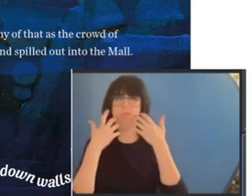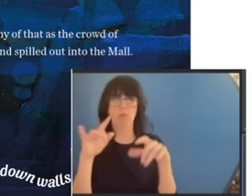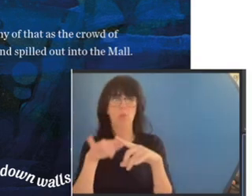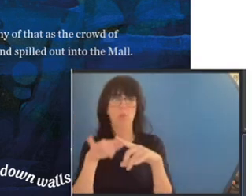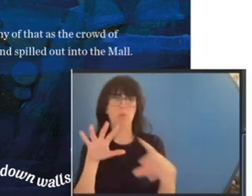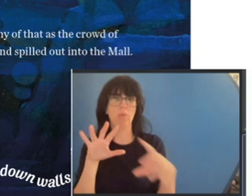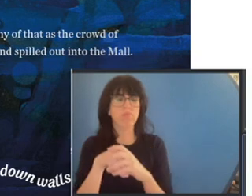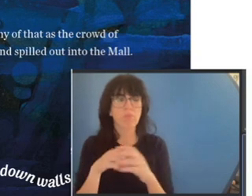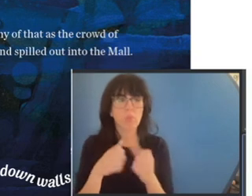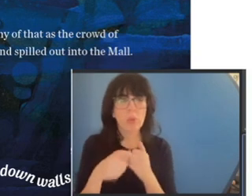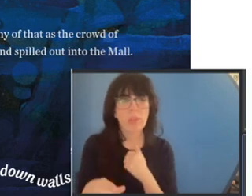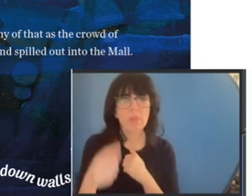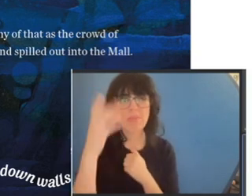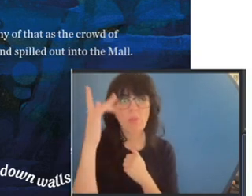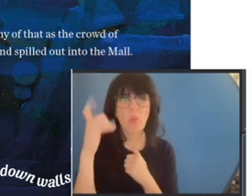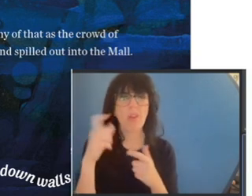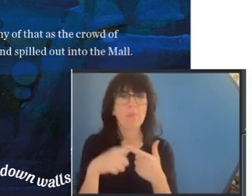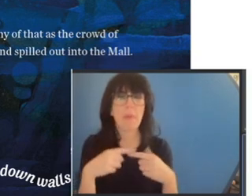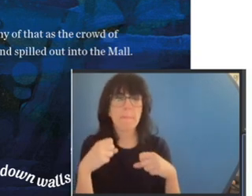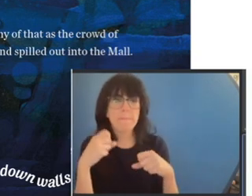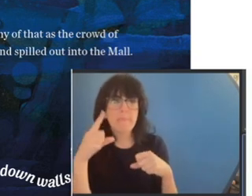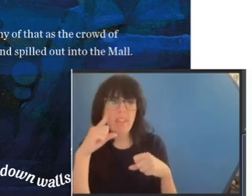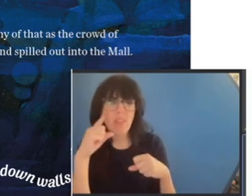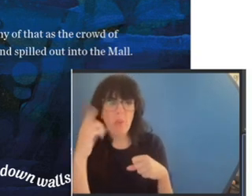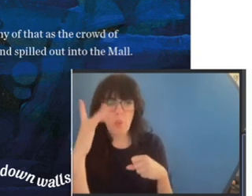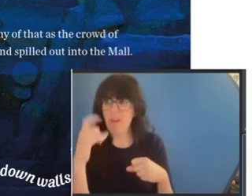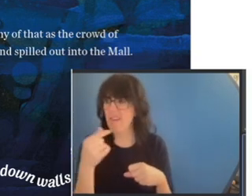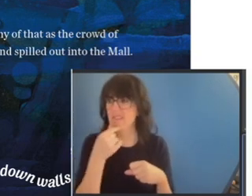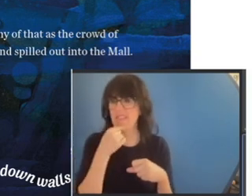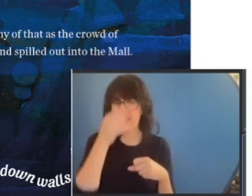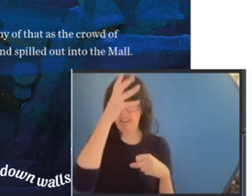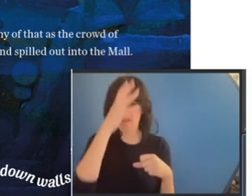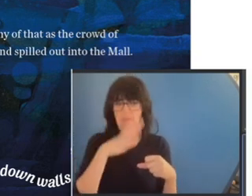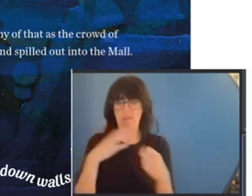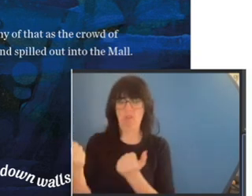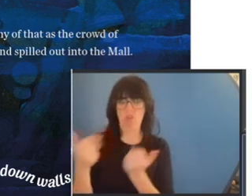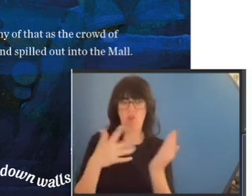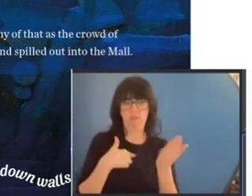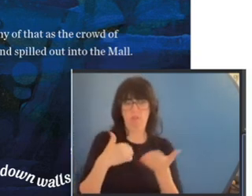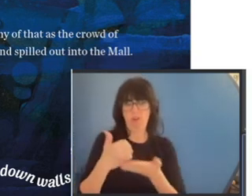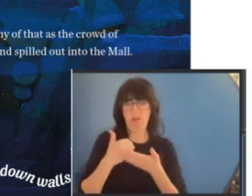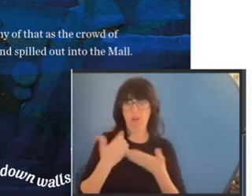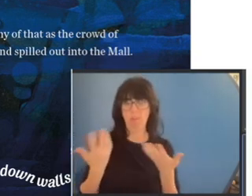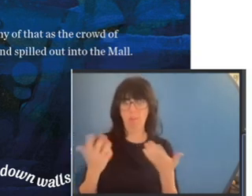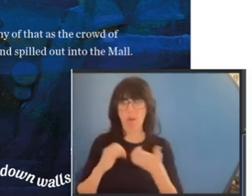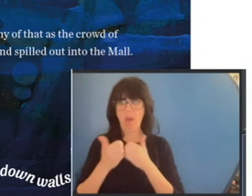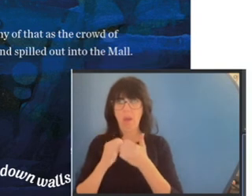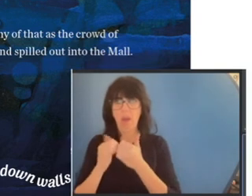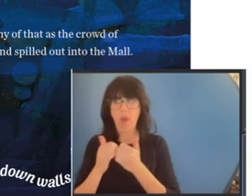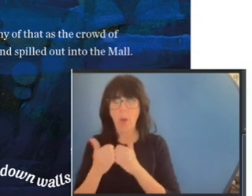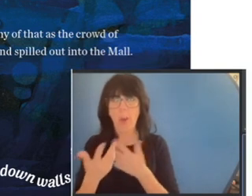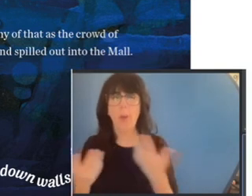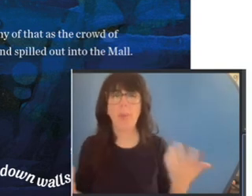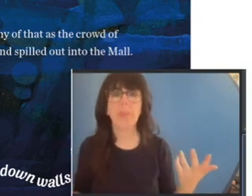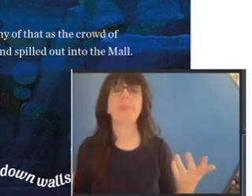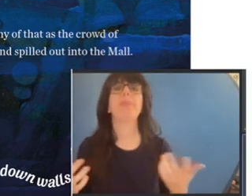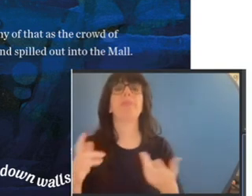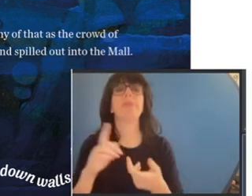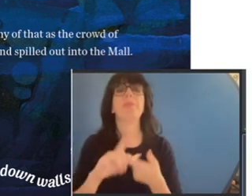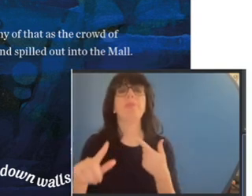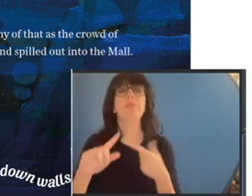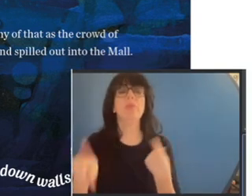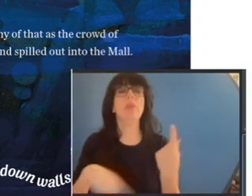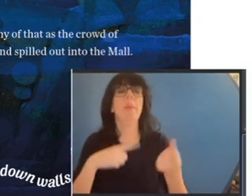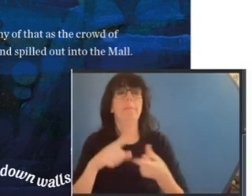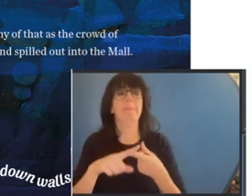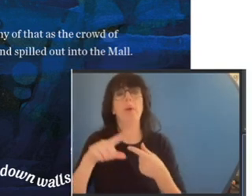must have thought, what does a gay man have to offer us or our cause? But when A. Philip Randolph was put in charge of the March